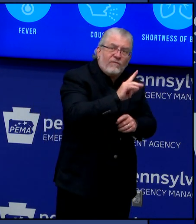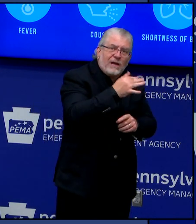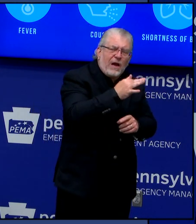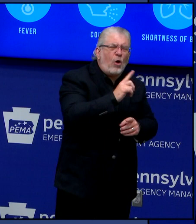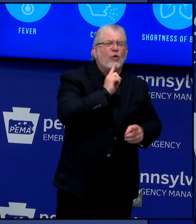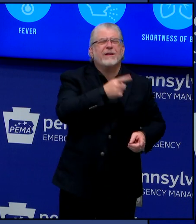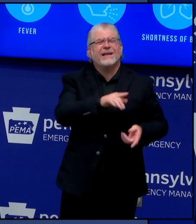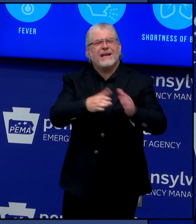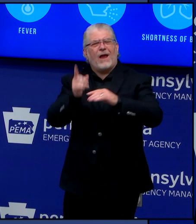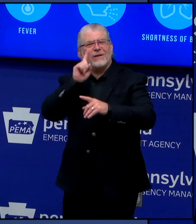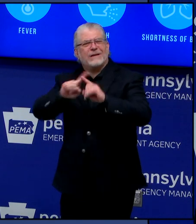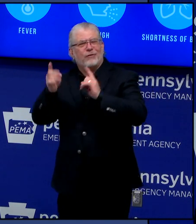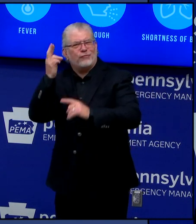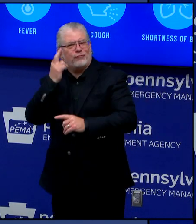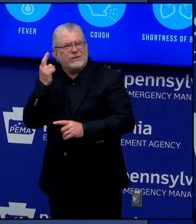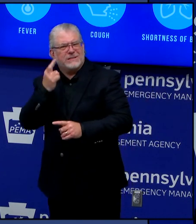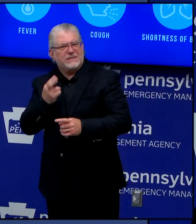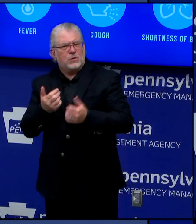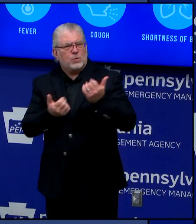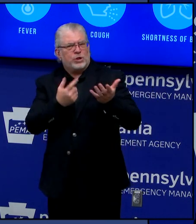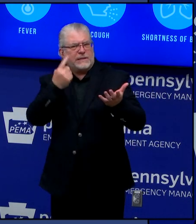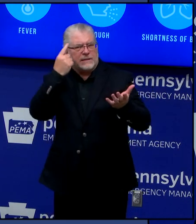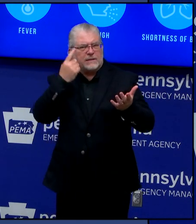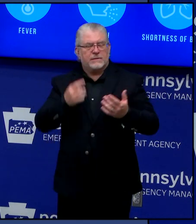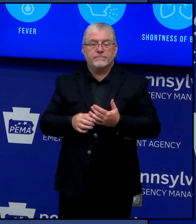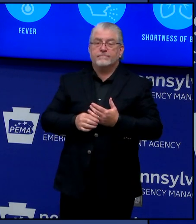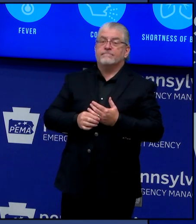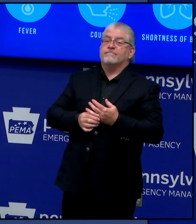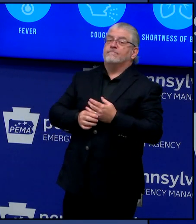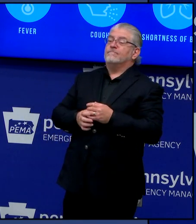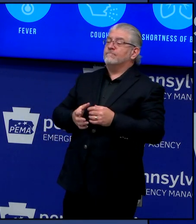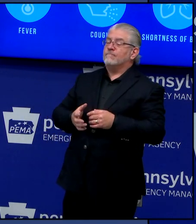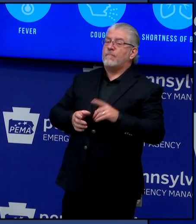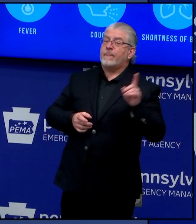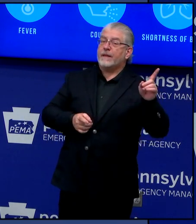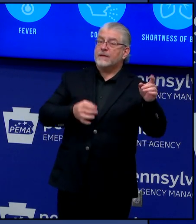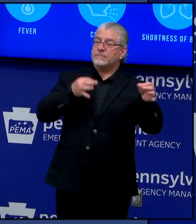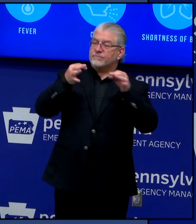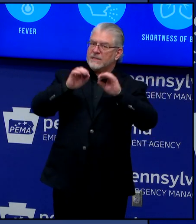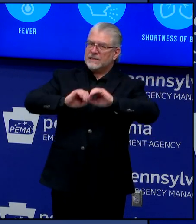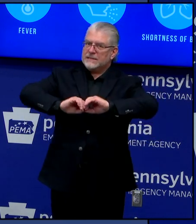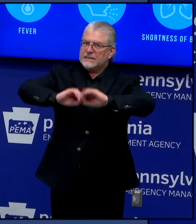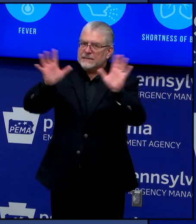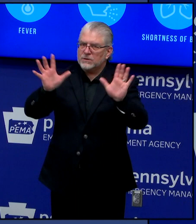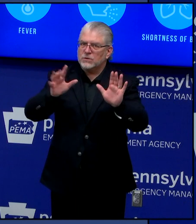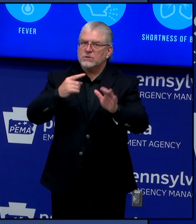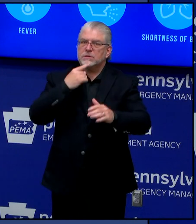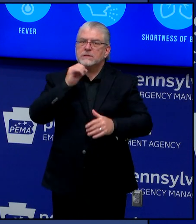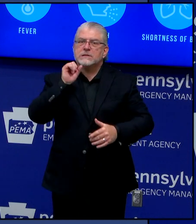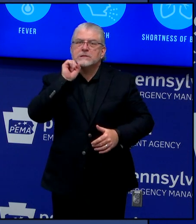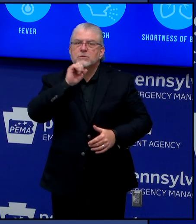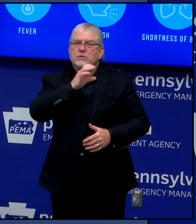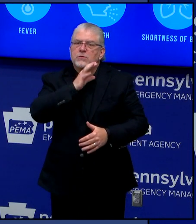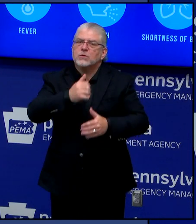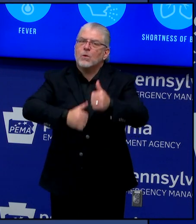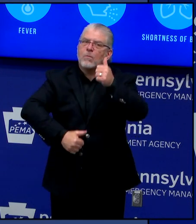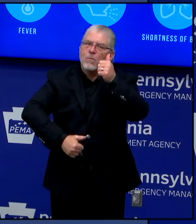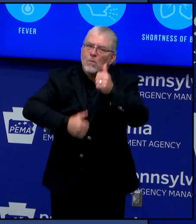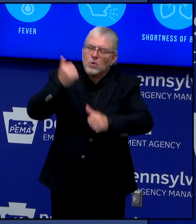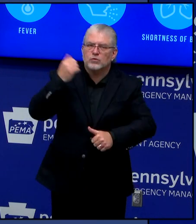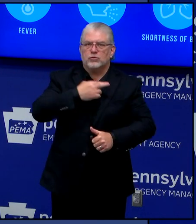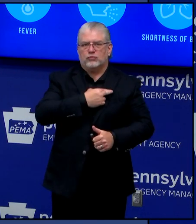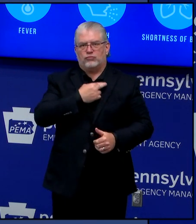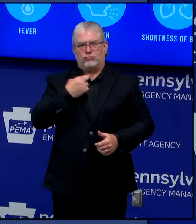request was that it is very clear that seniors are most at risk of getting COVID-19 and having a